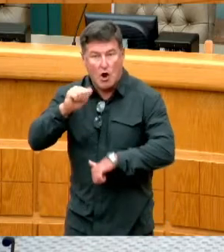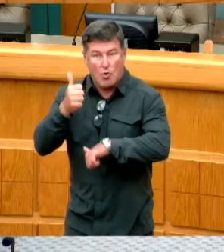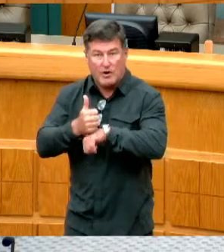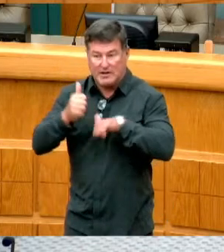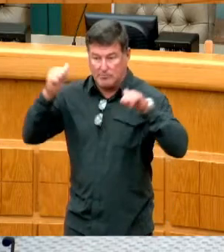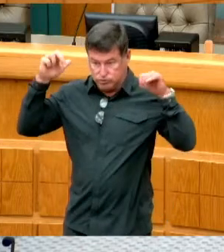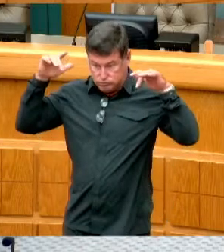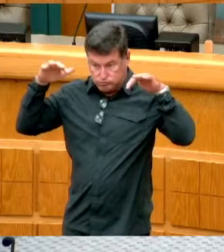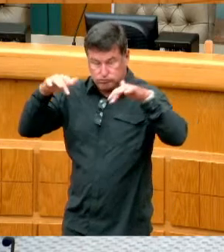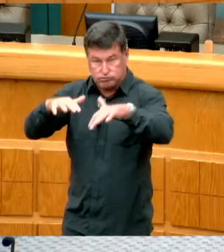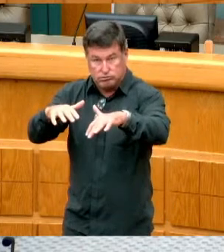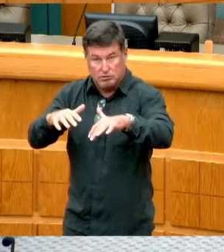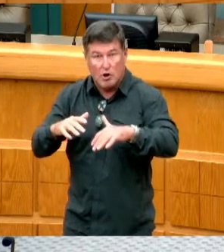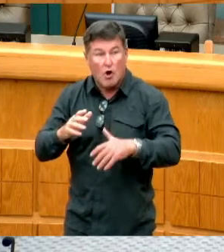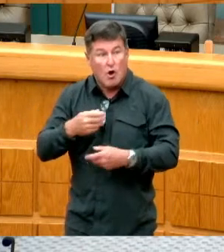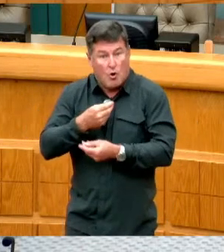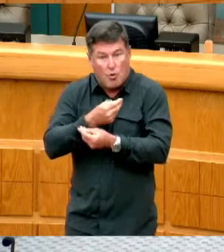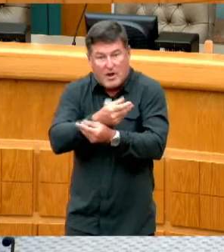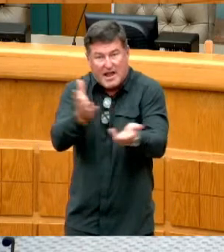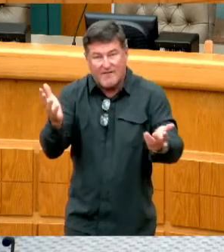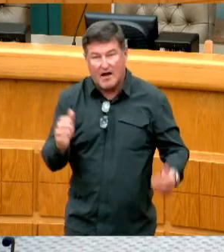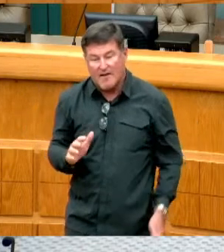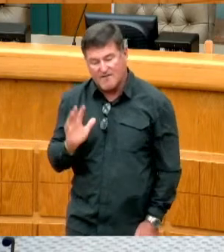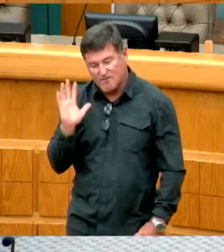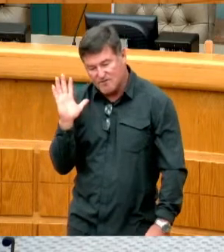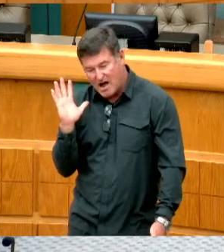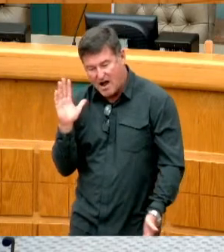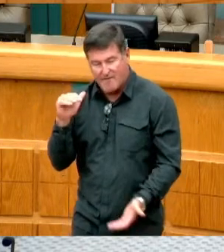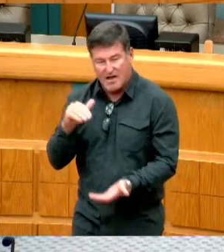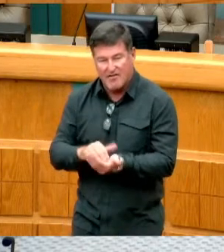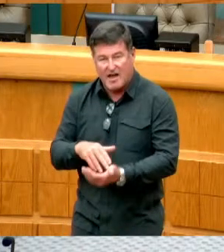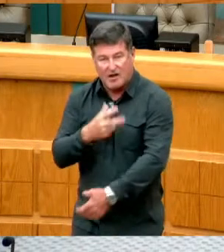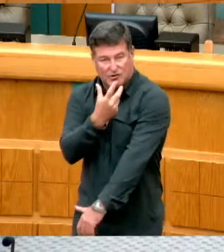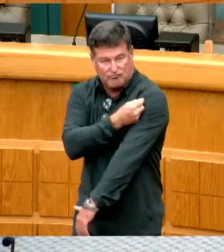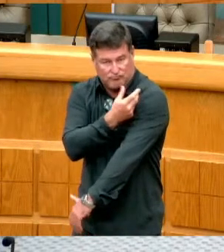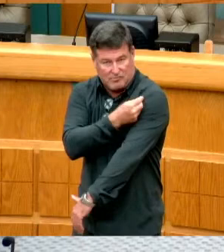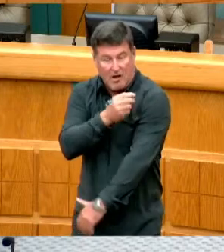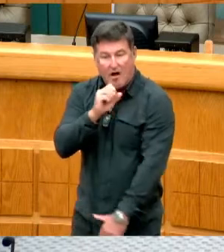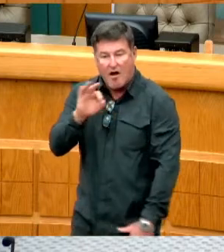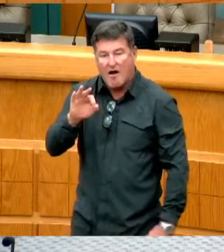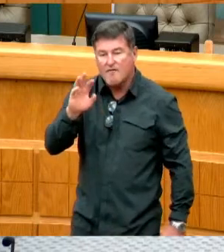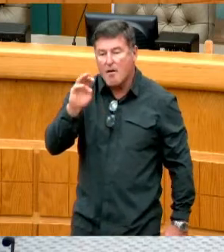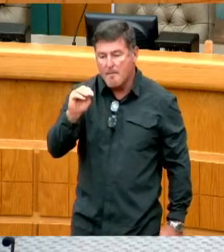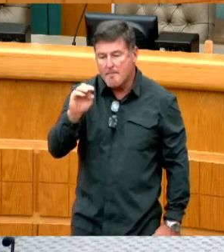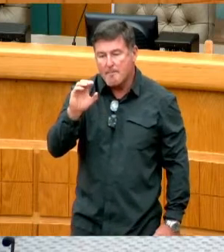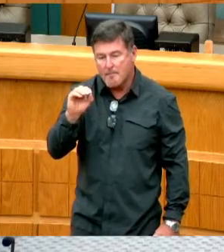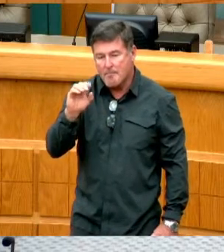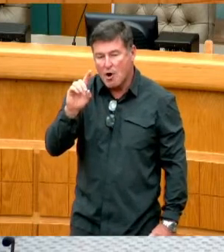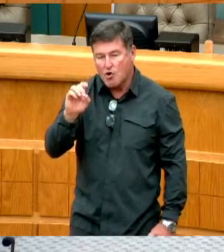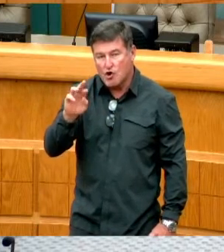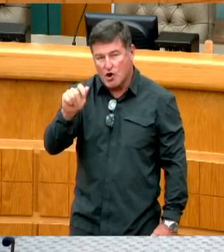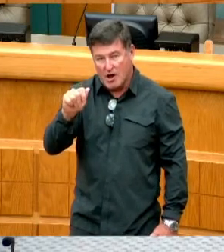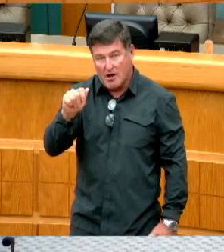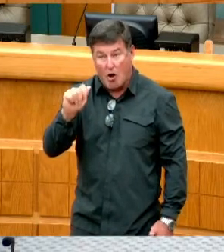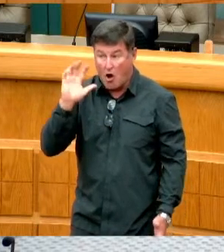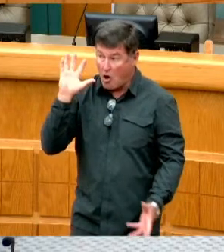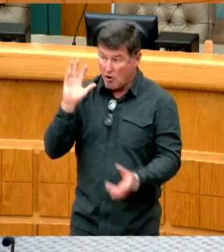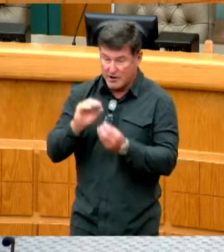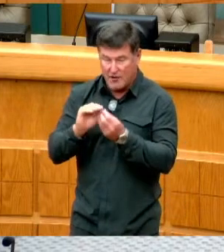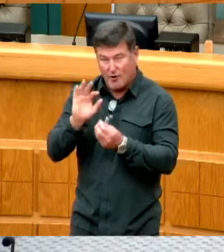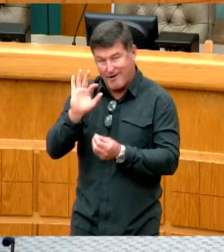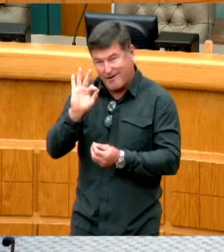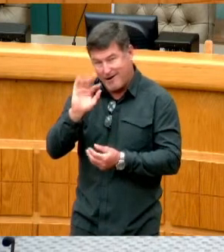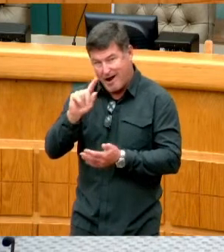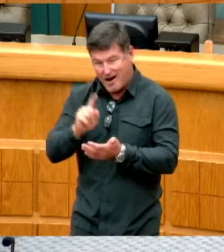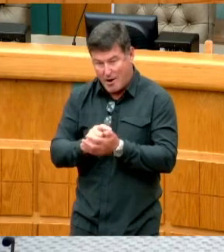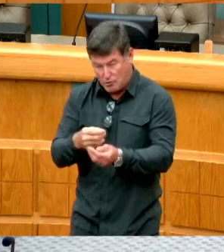to successfully administer 5,000 doses of the Moderna vaccine in just over 9 hours. This